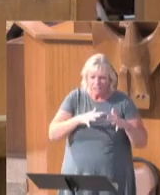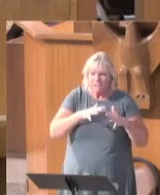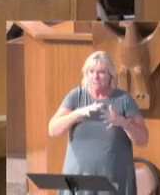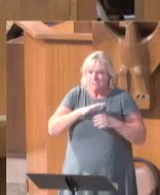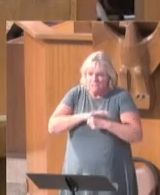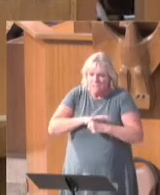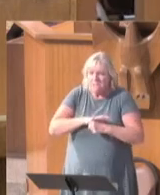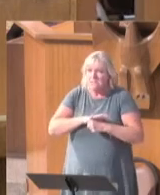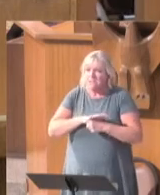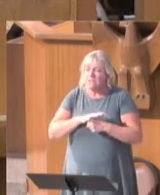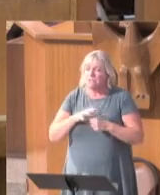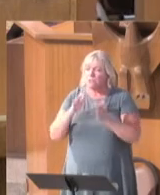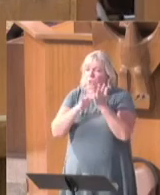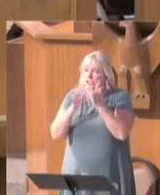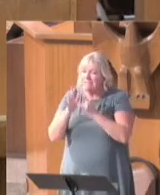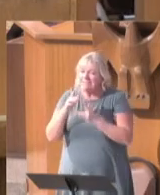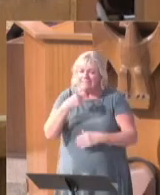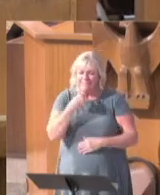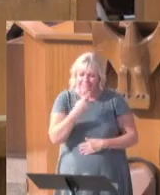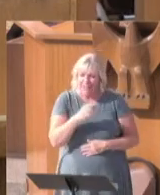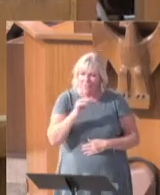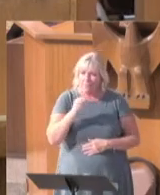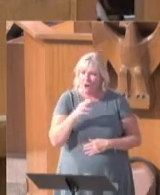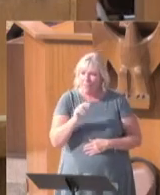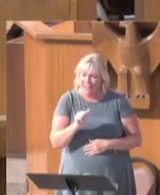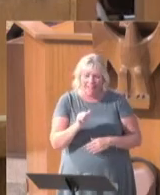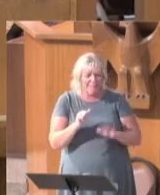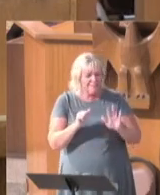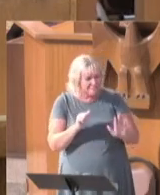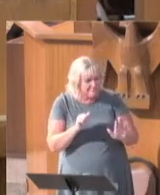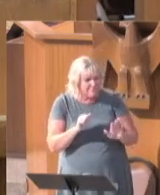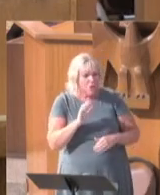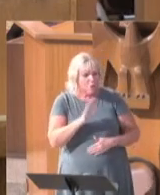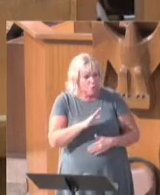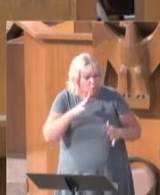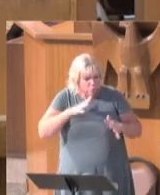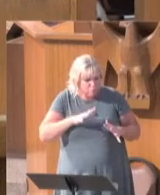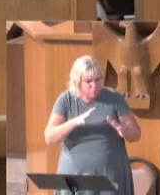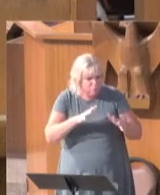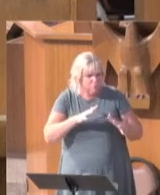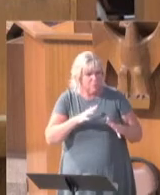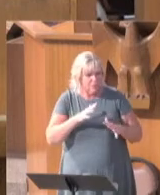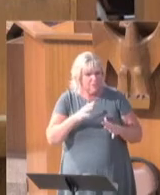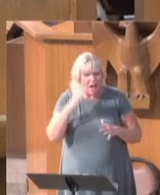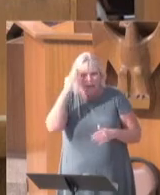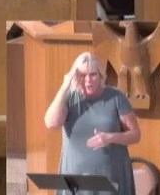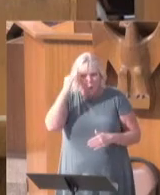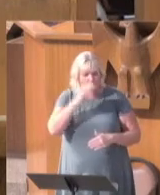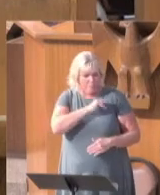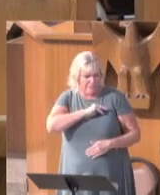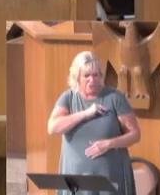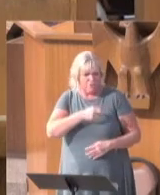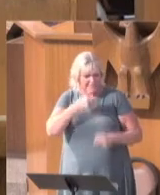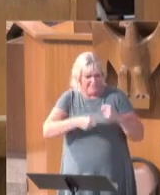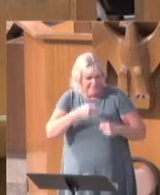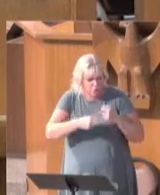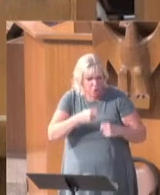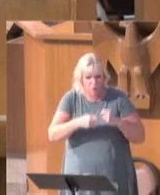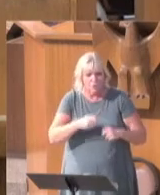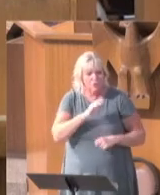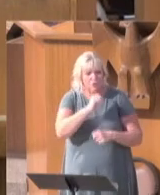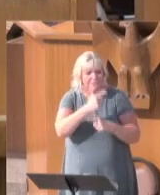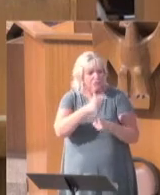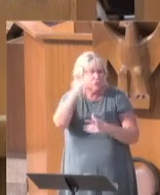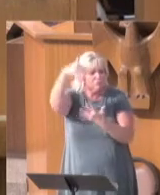And so Jesus is speaking to Martha's ongoing anxieties about all the difficulties of ministry without her sister there by her